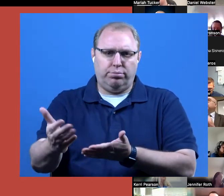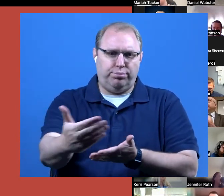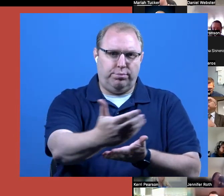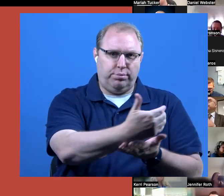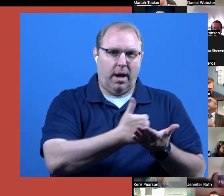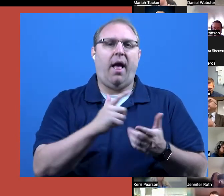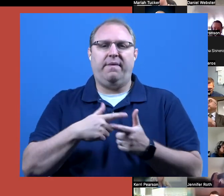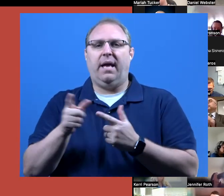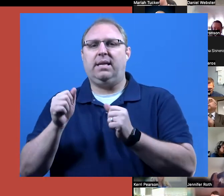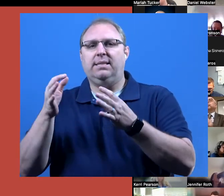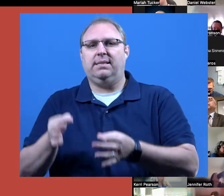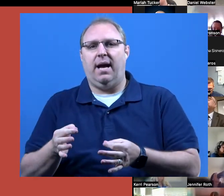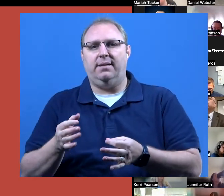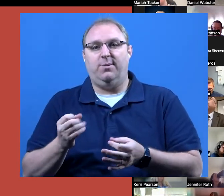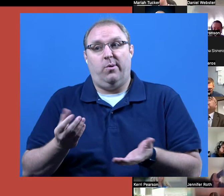Ready?